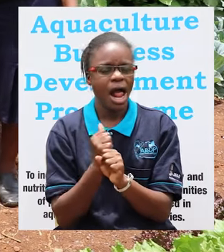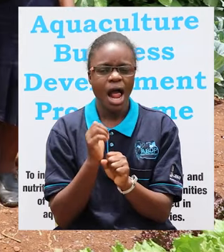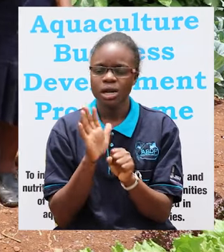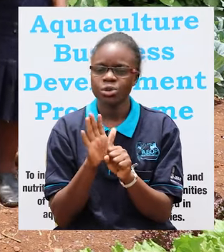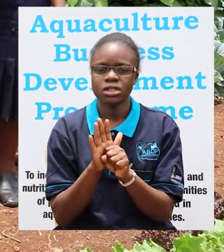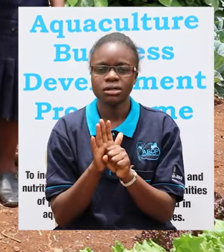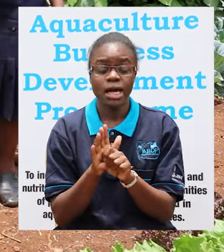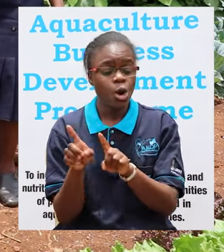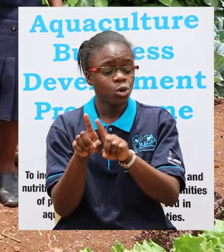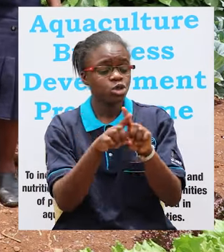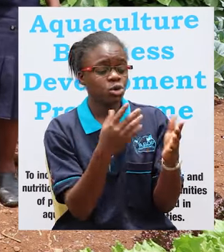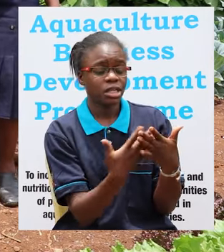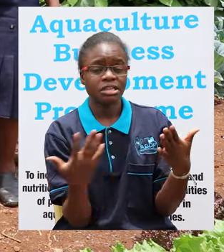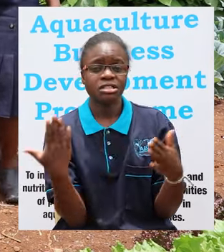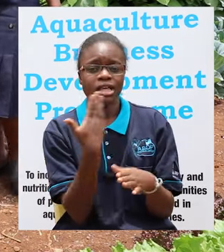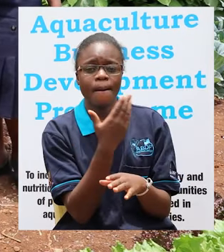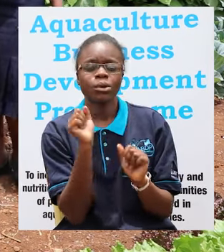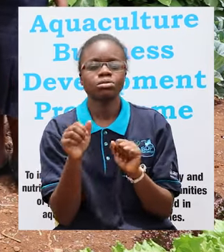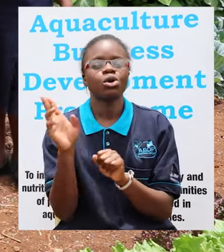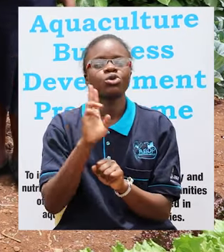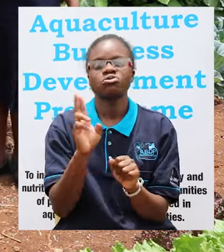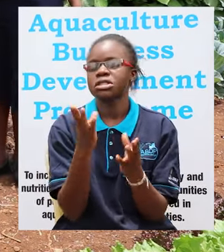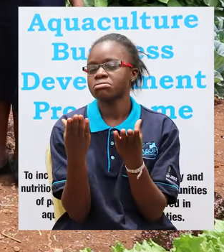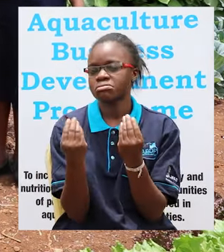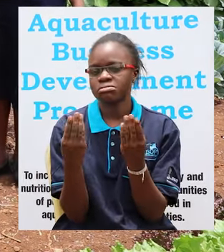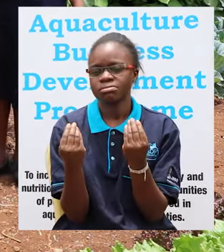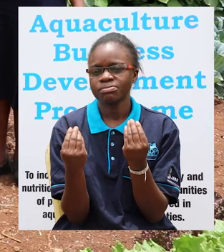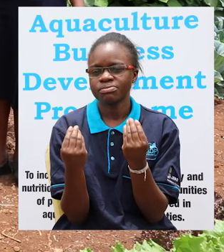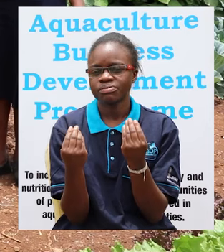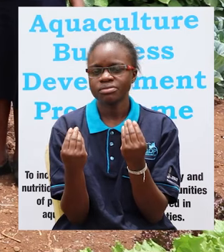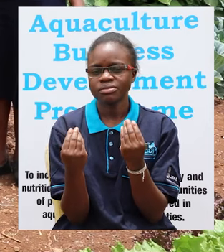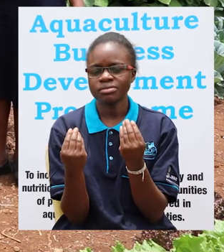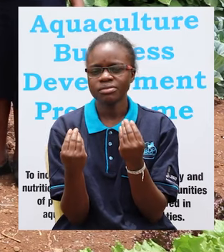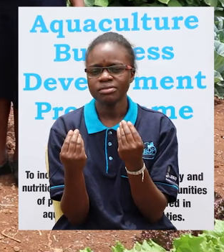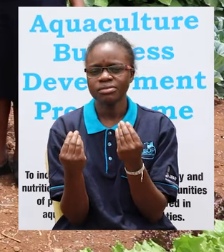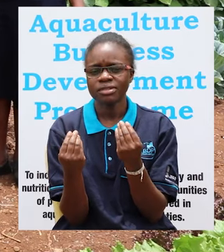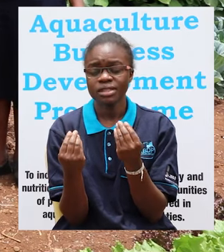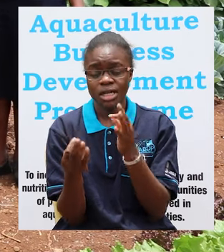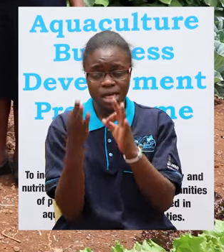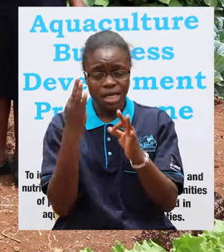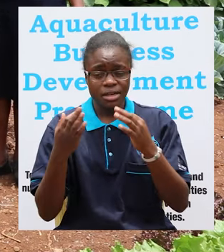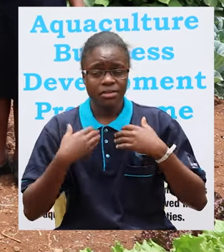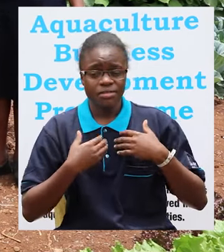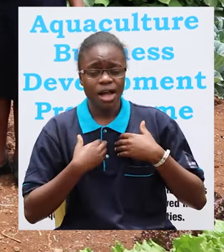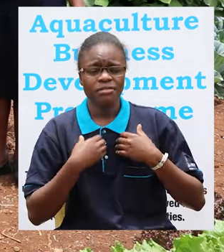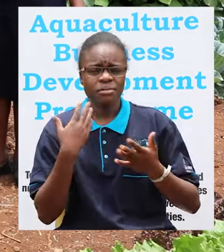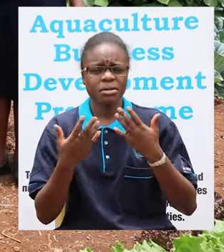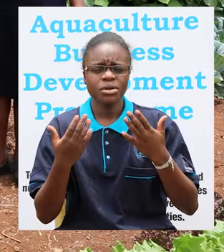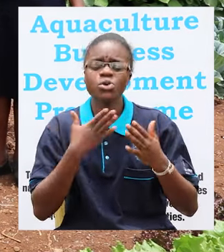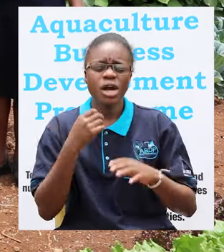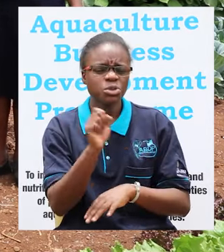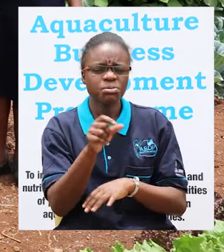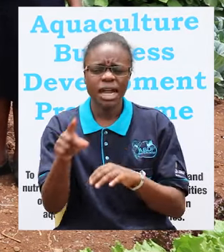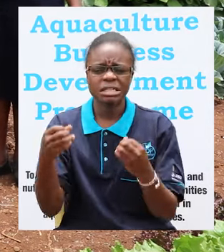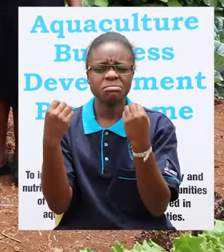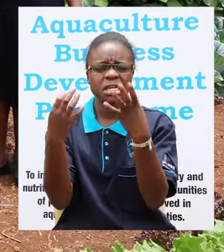and even the materials are locally available. It's also good where you want to achieve plant population, high plant